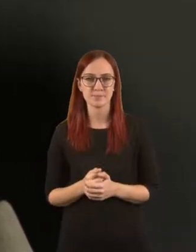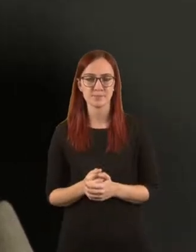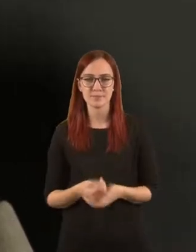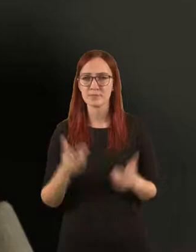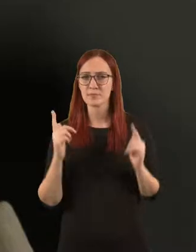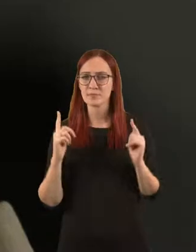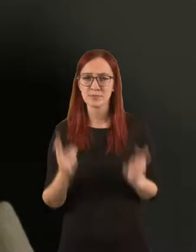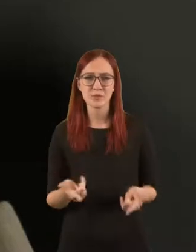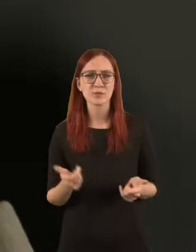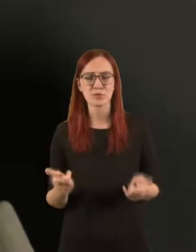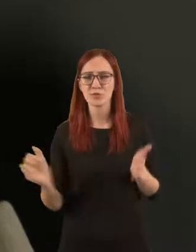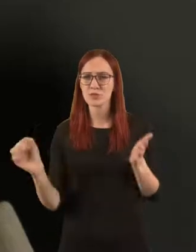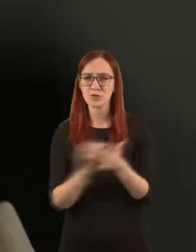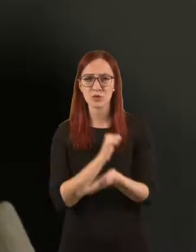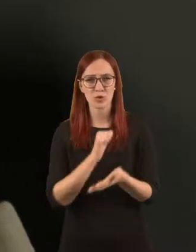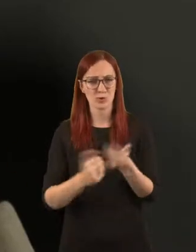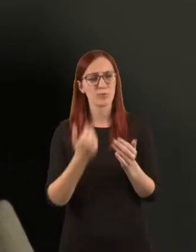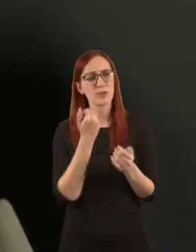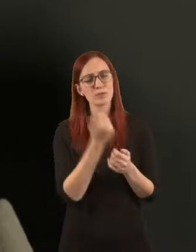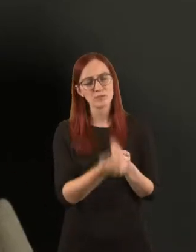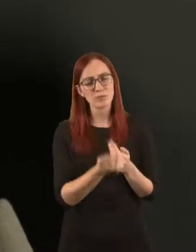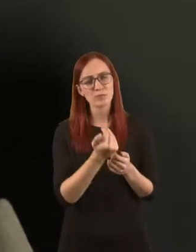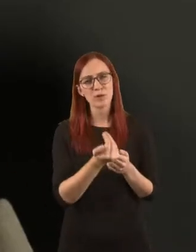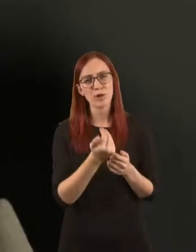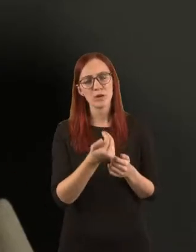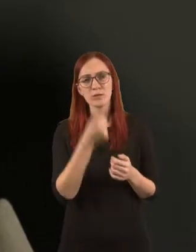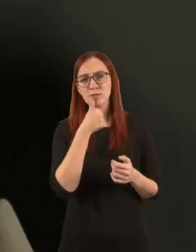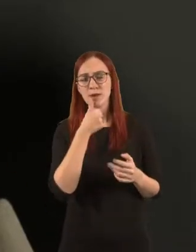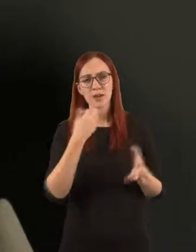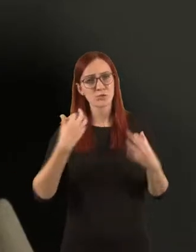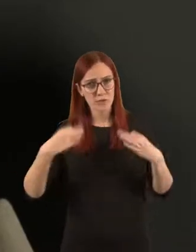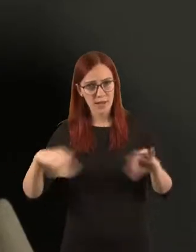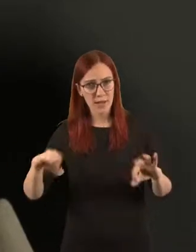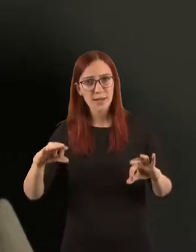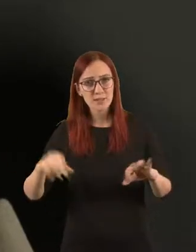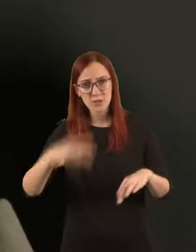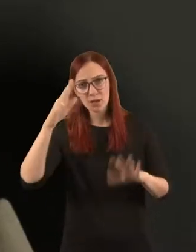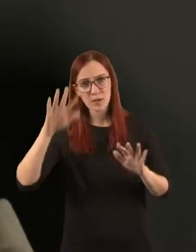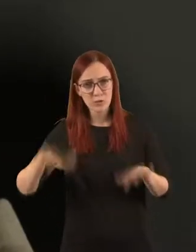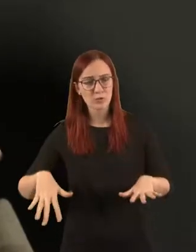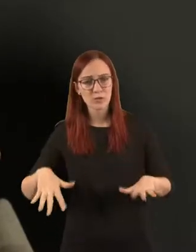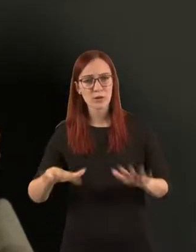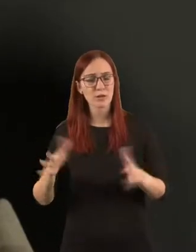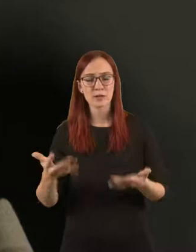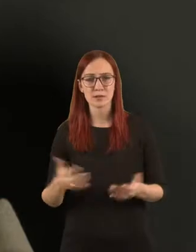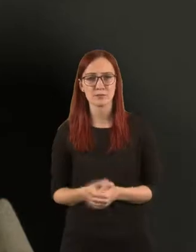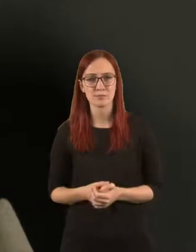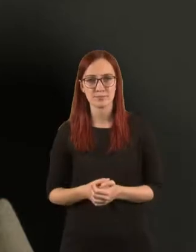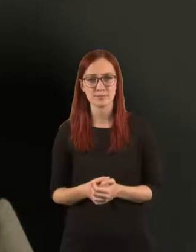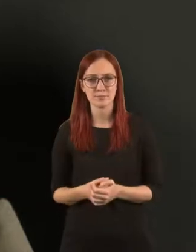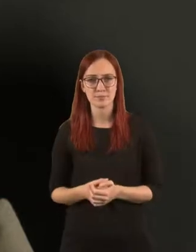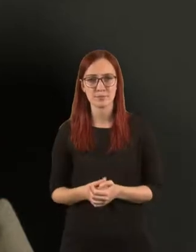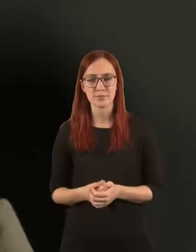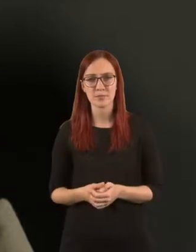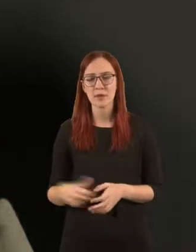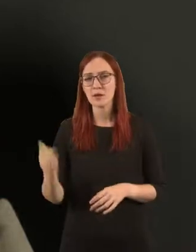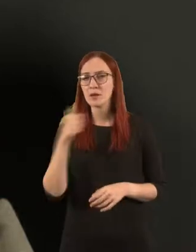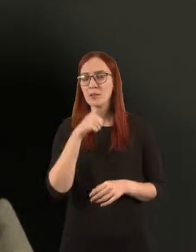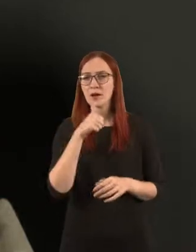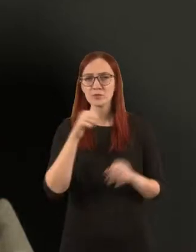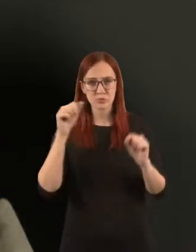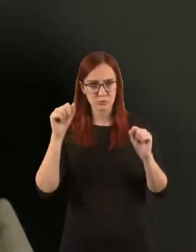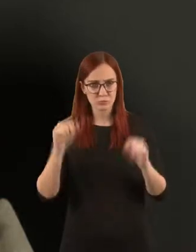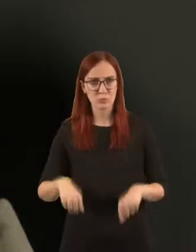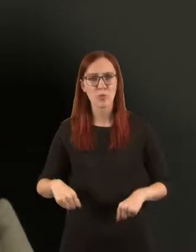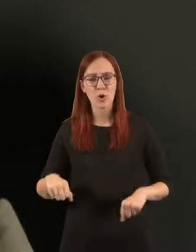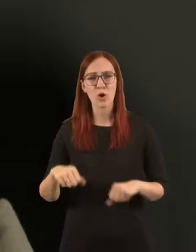this allowed in Lithuania? Can you do that? Can you take public money to give the money